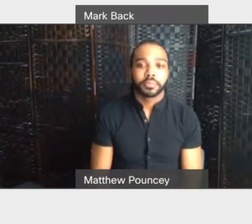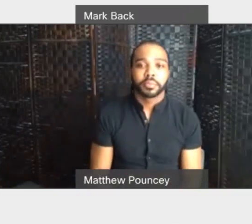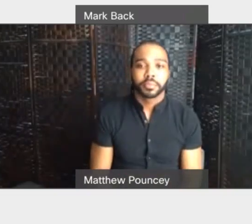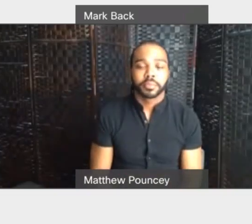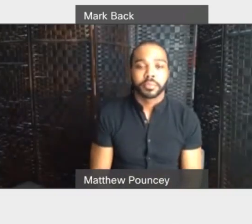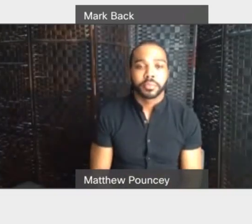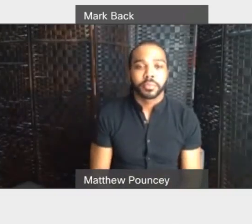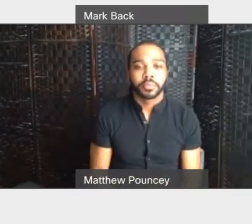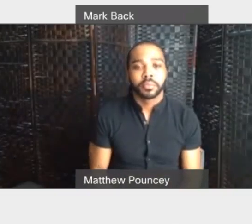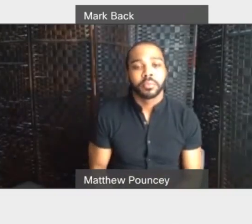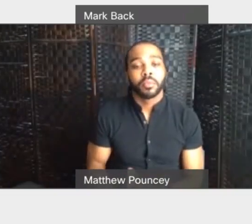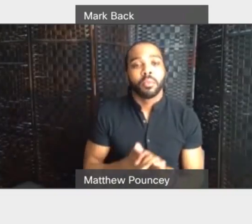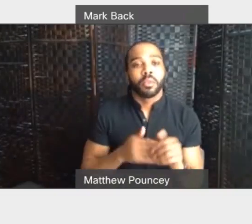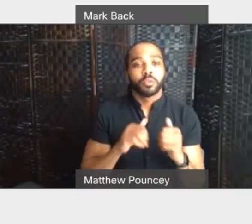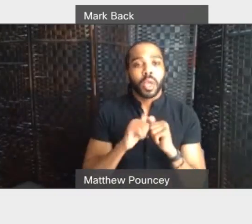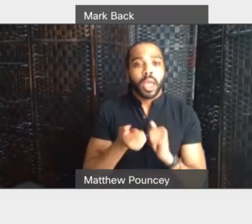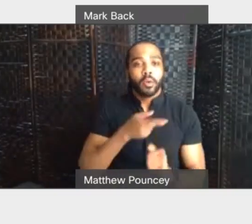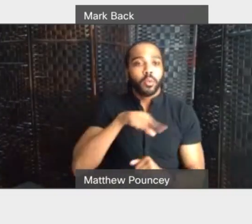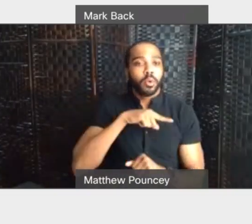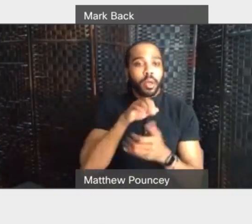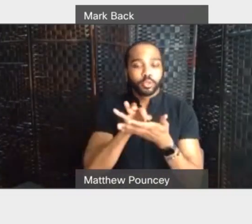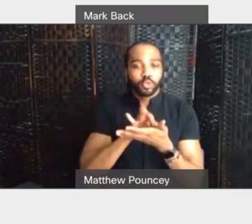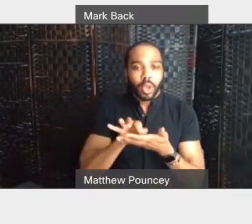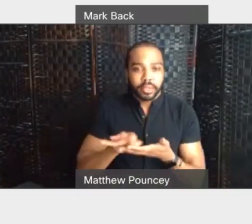that we are tracking